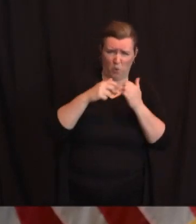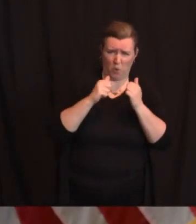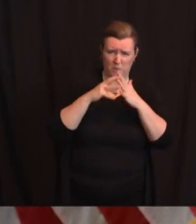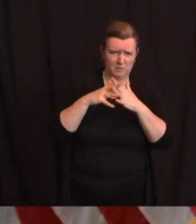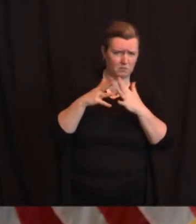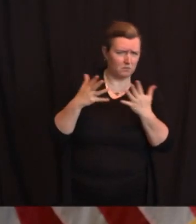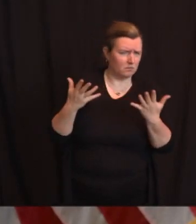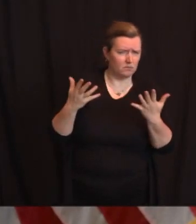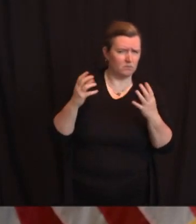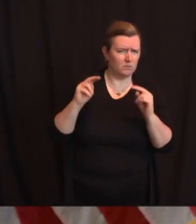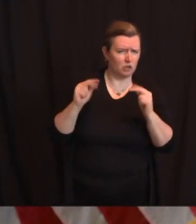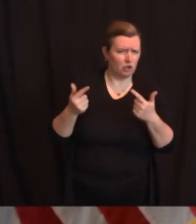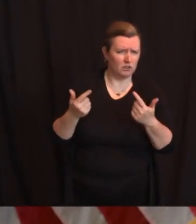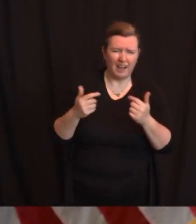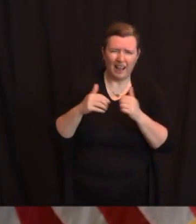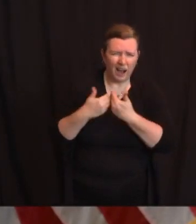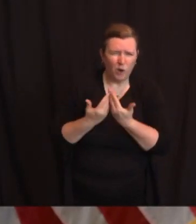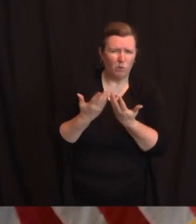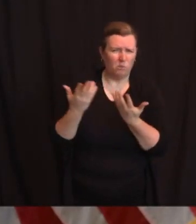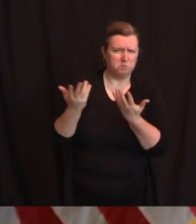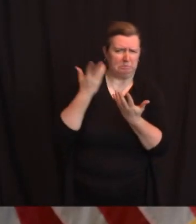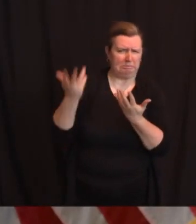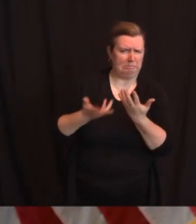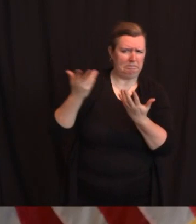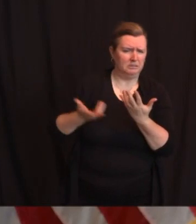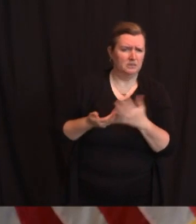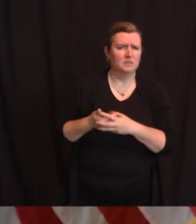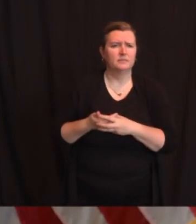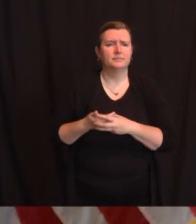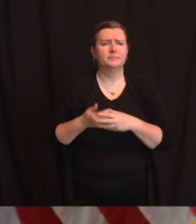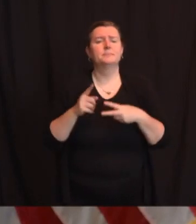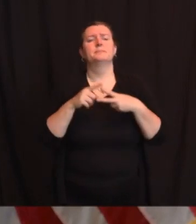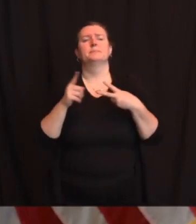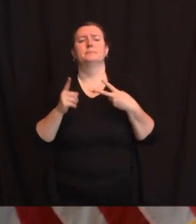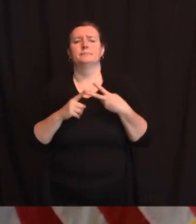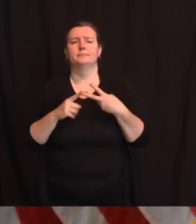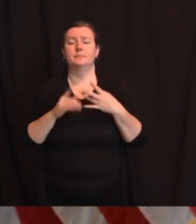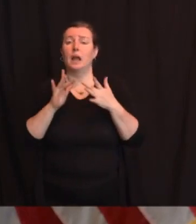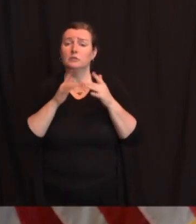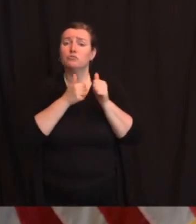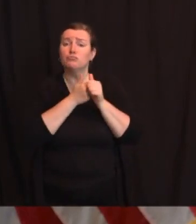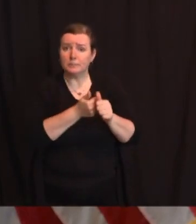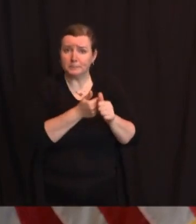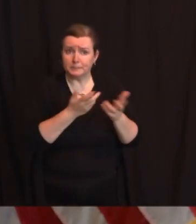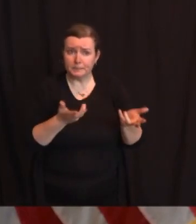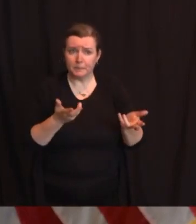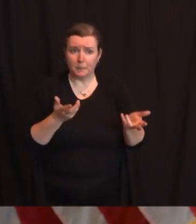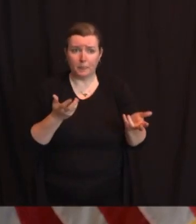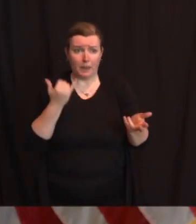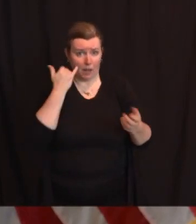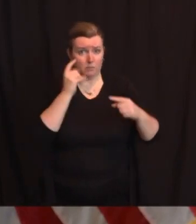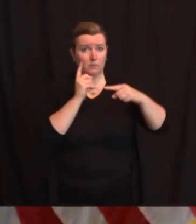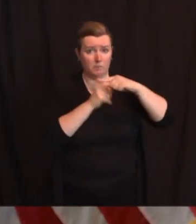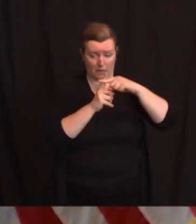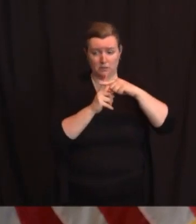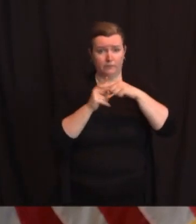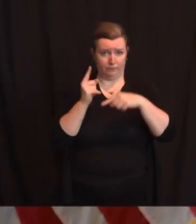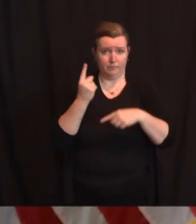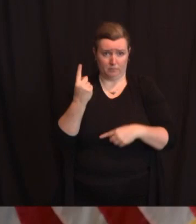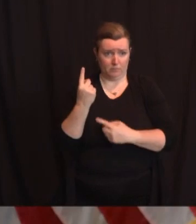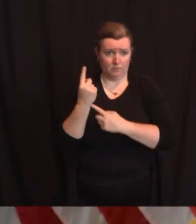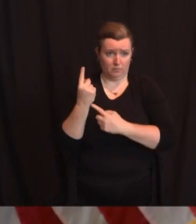tracing parameters. Let's say somebody tests positive. We're going to try to trace back all of their